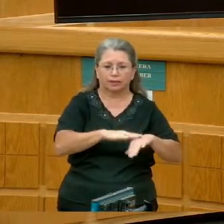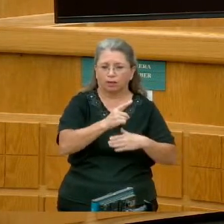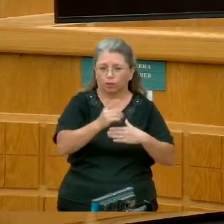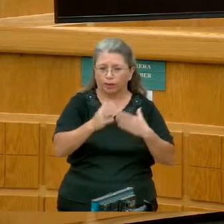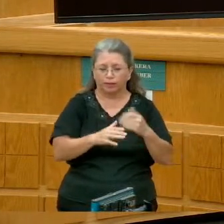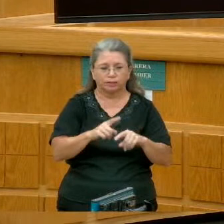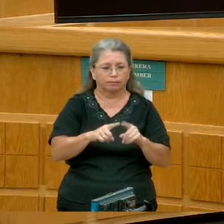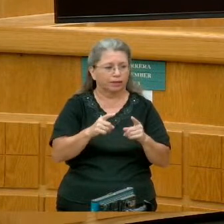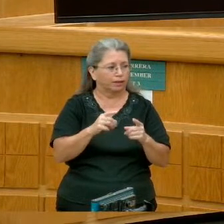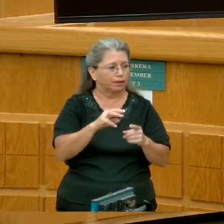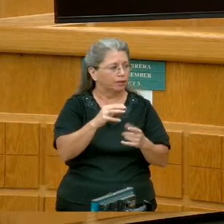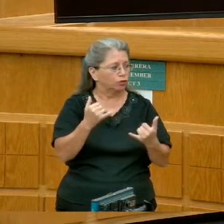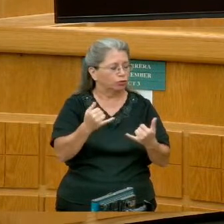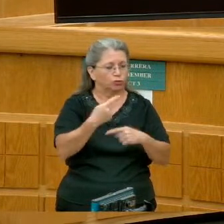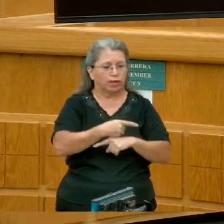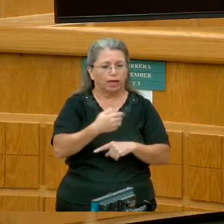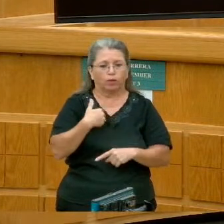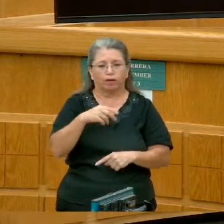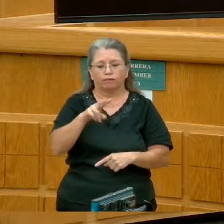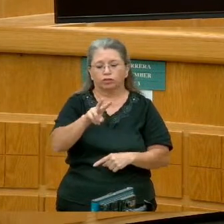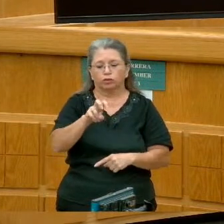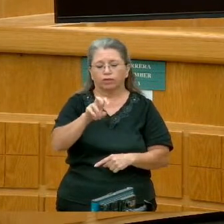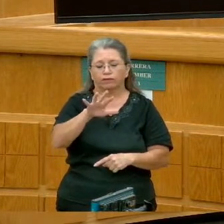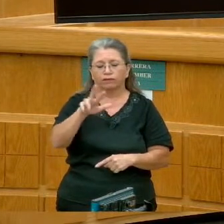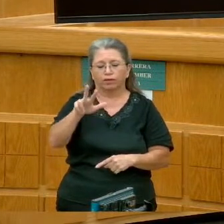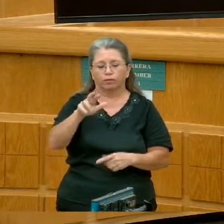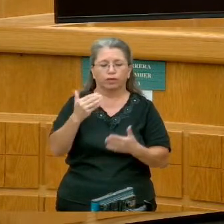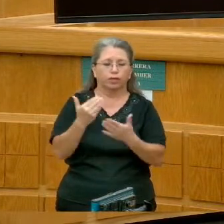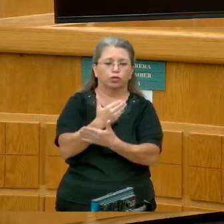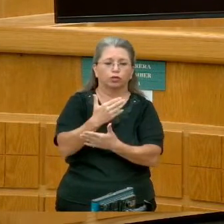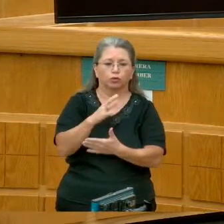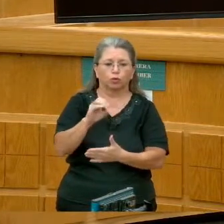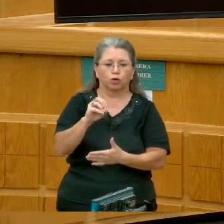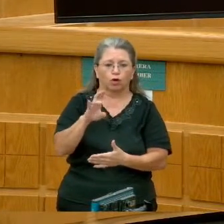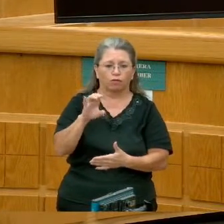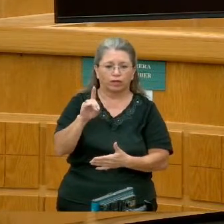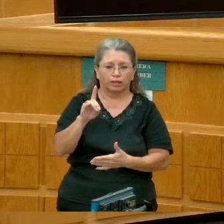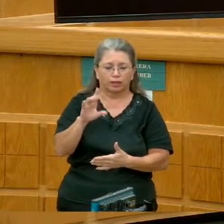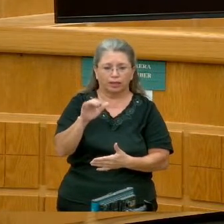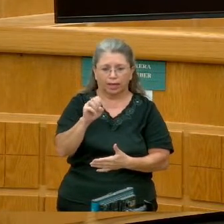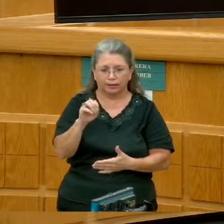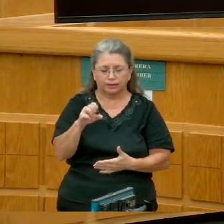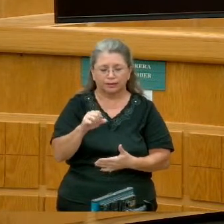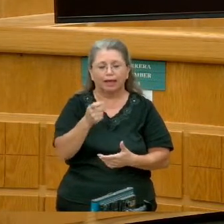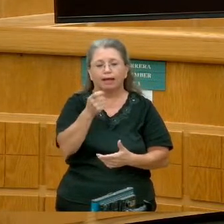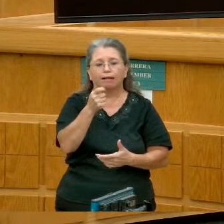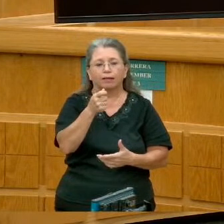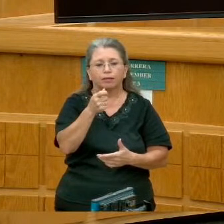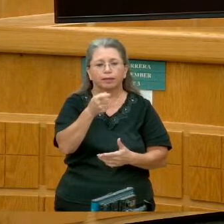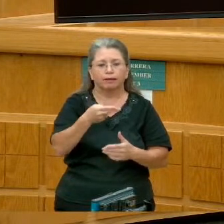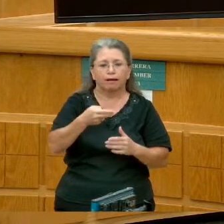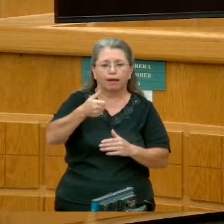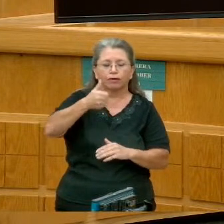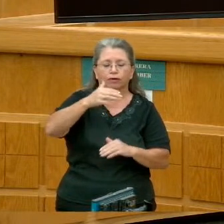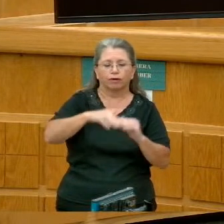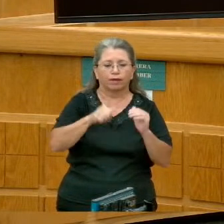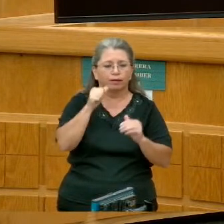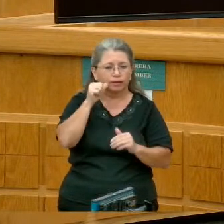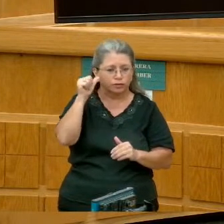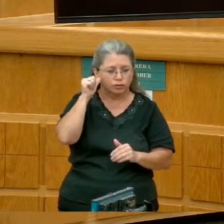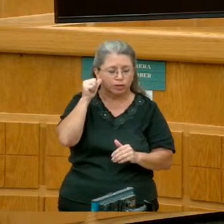have 253 additional new COVID cases. It's a little bit higher than yesterday, Sunday, which